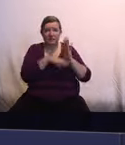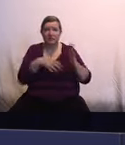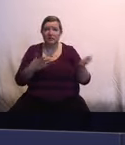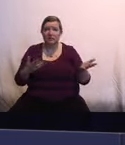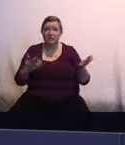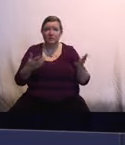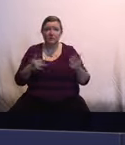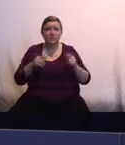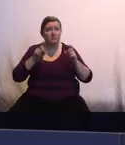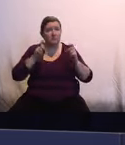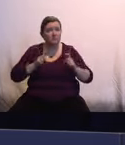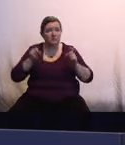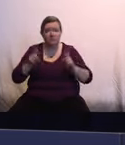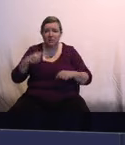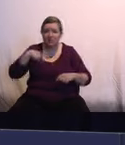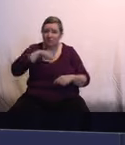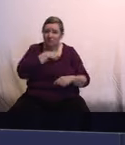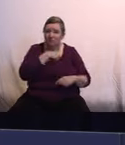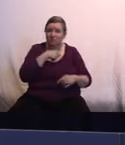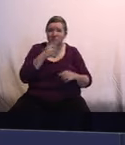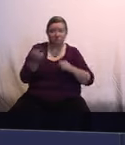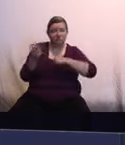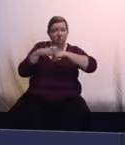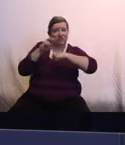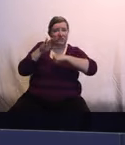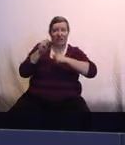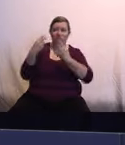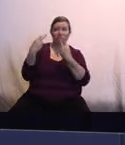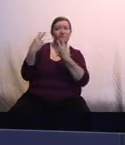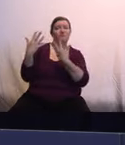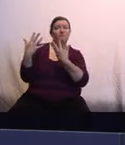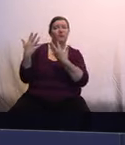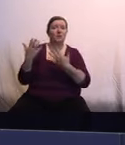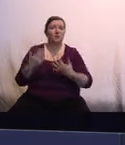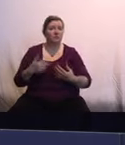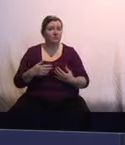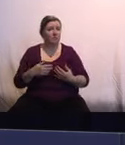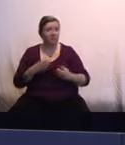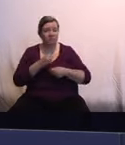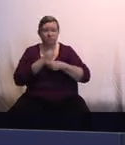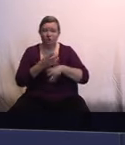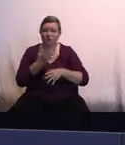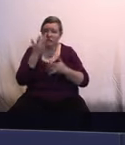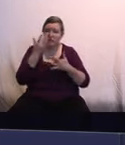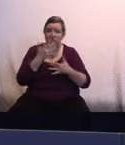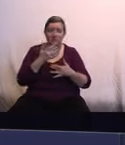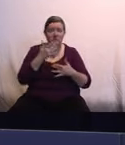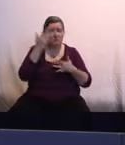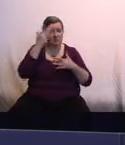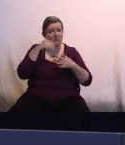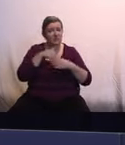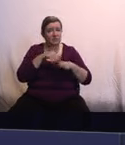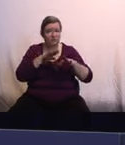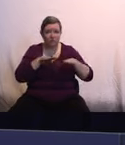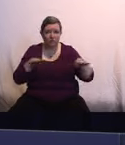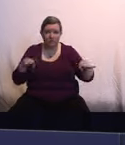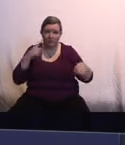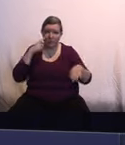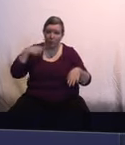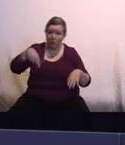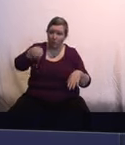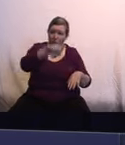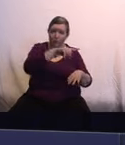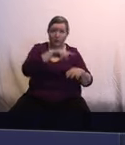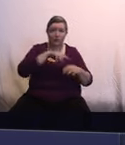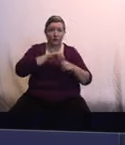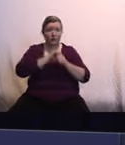healthcare system and can cause severe consequences among children. A reminder that COVID-19 isn't always